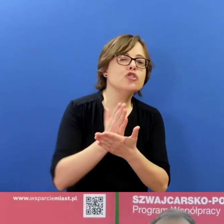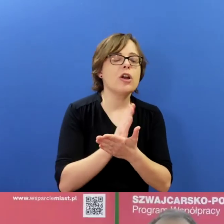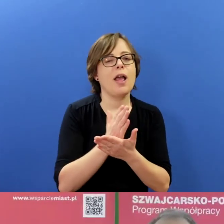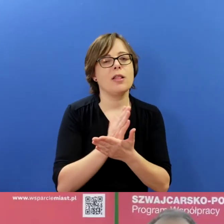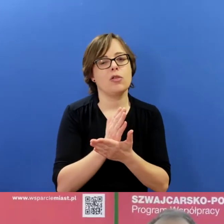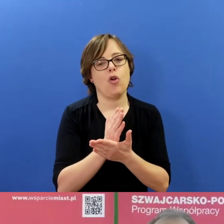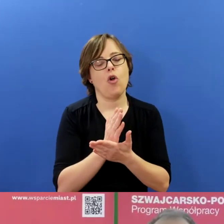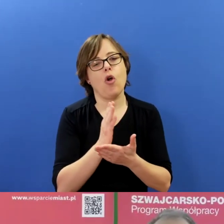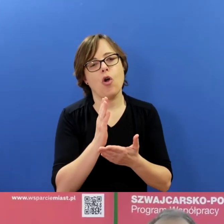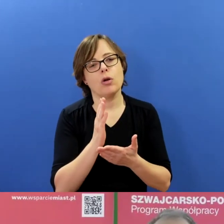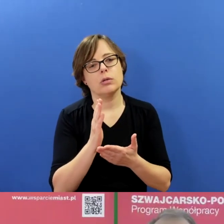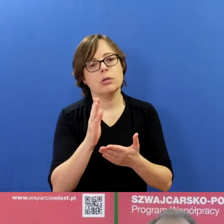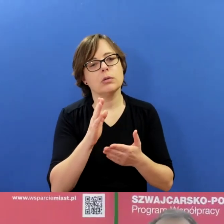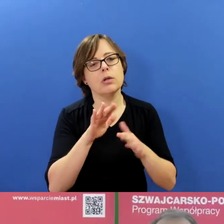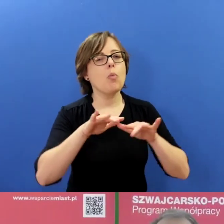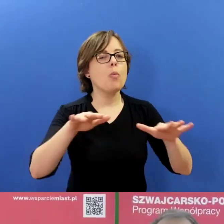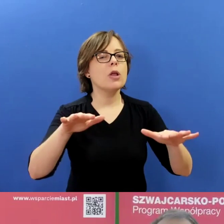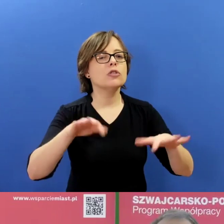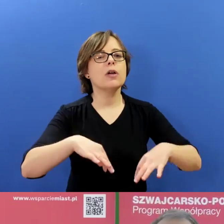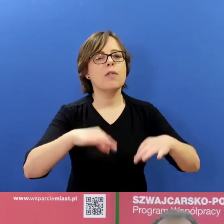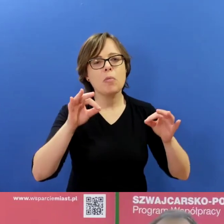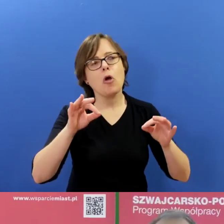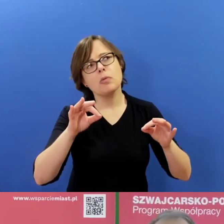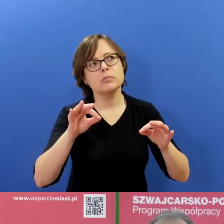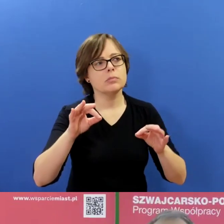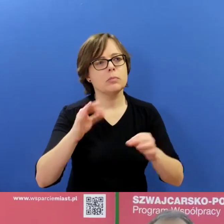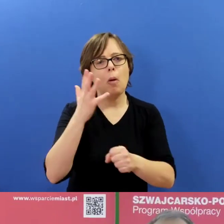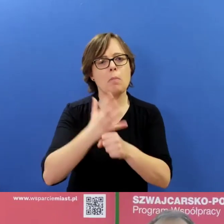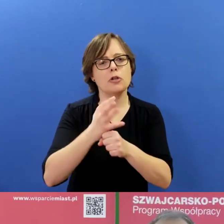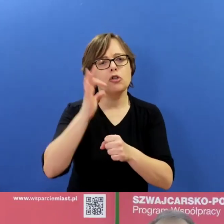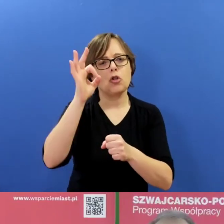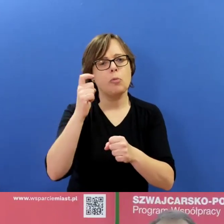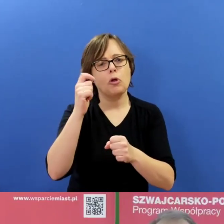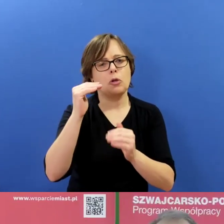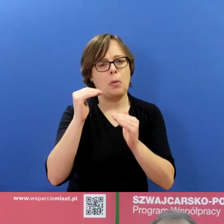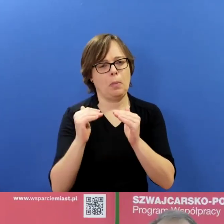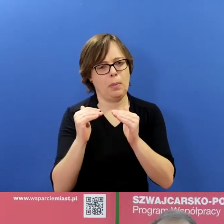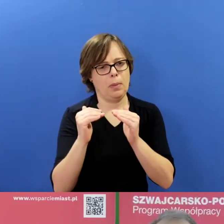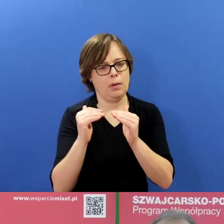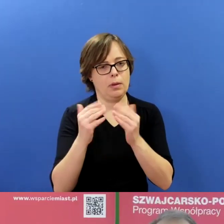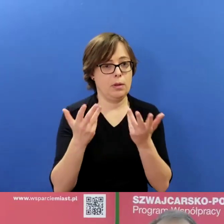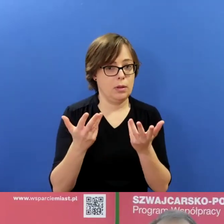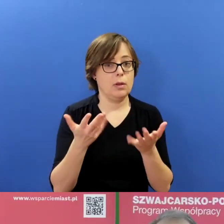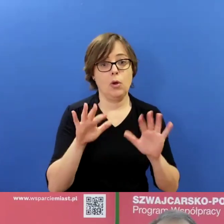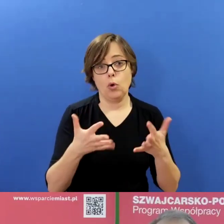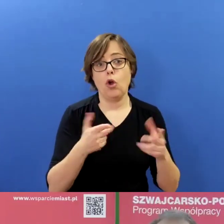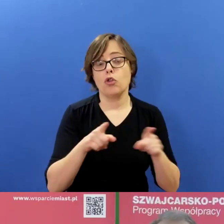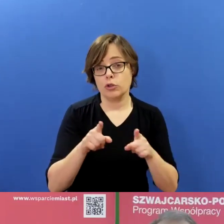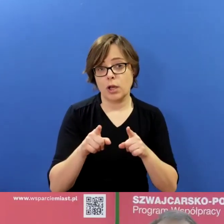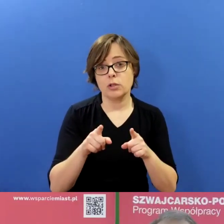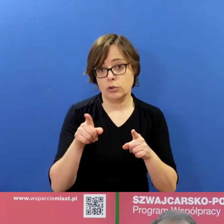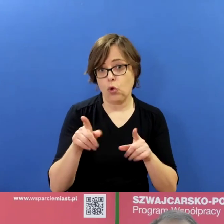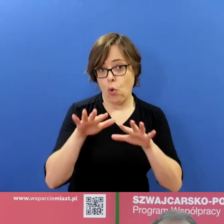bit lower than 50%. So that means there's a large part of this population that doesn't